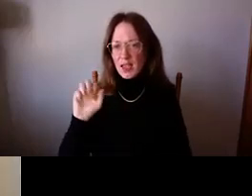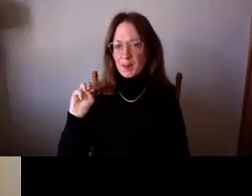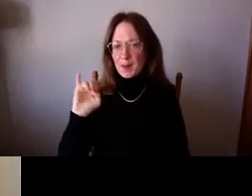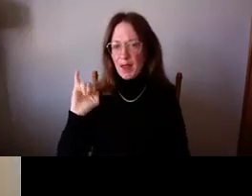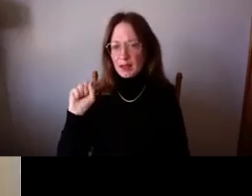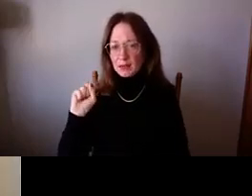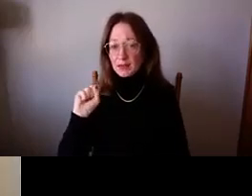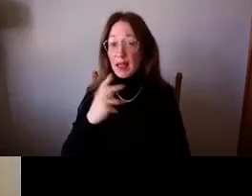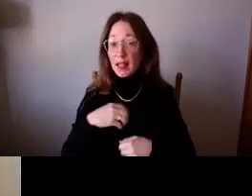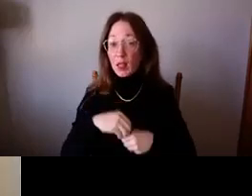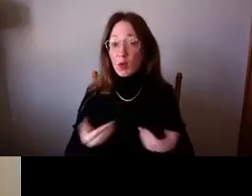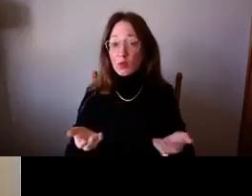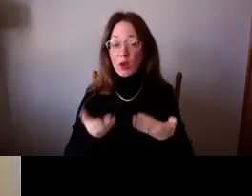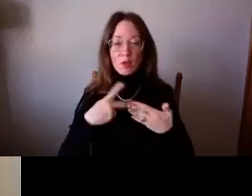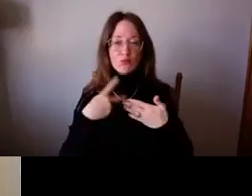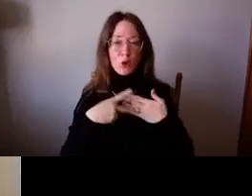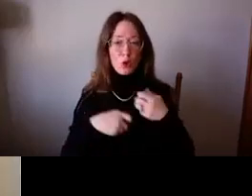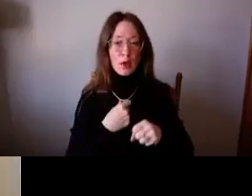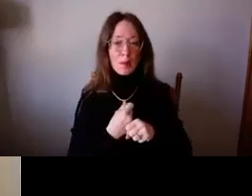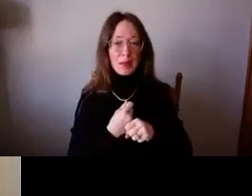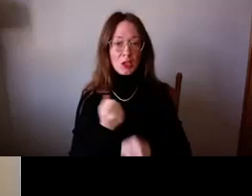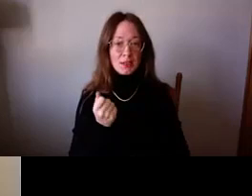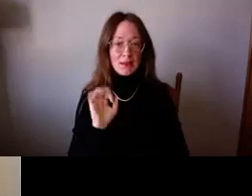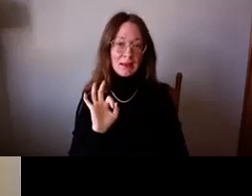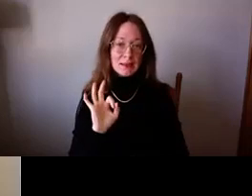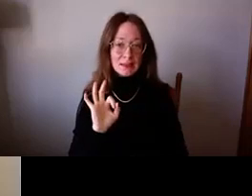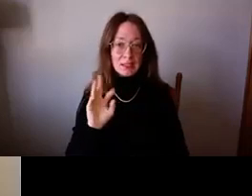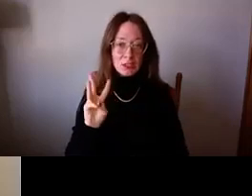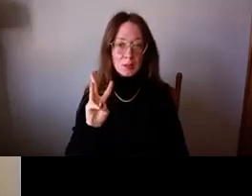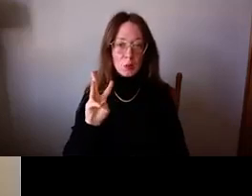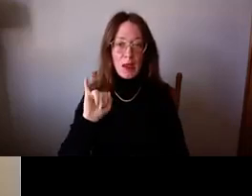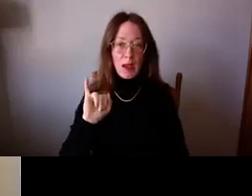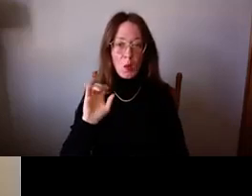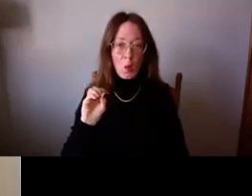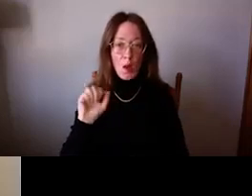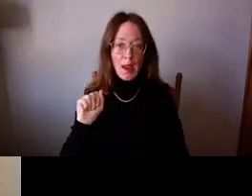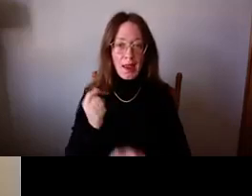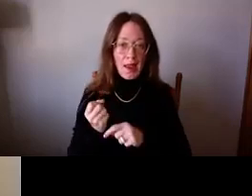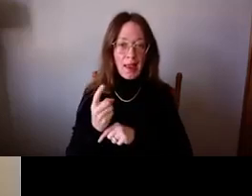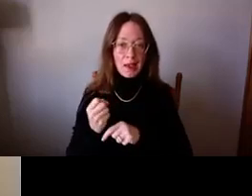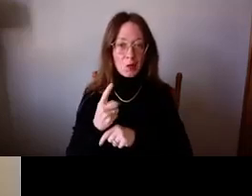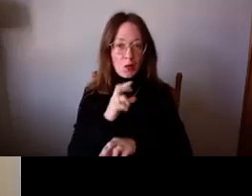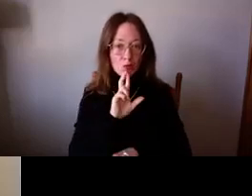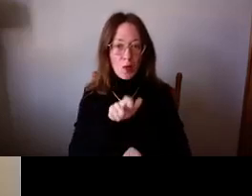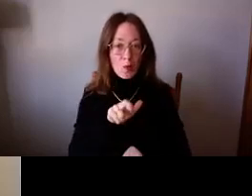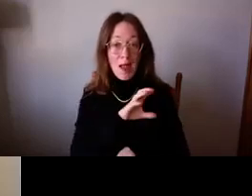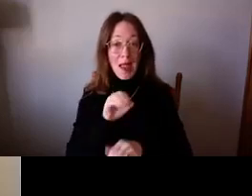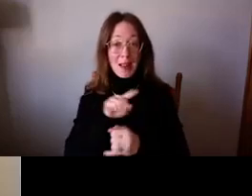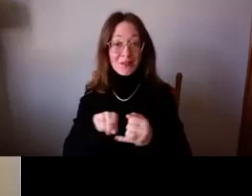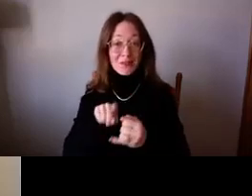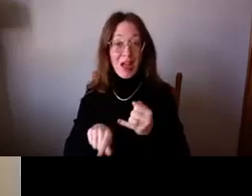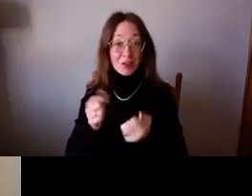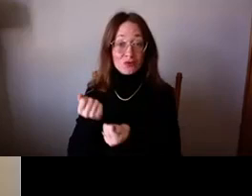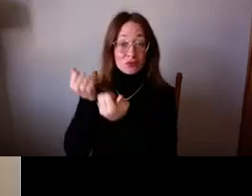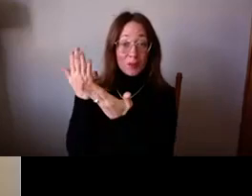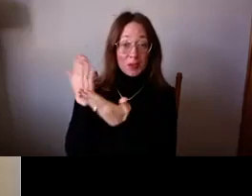including the Program Year 19 WIOA Annual Report and the final submission of